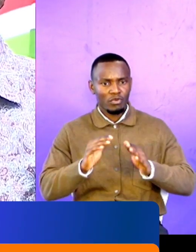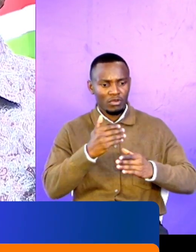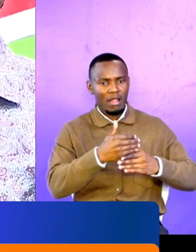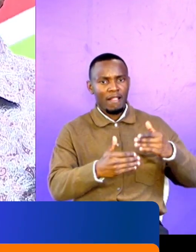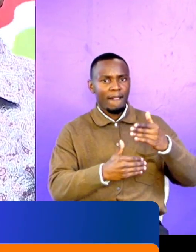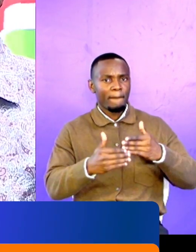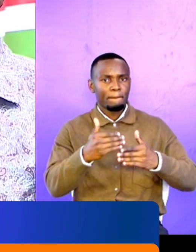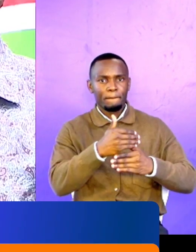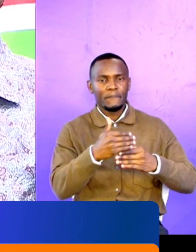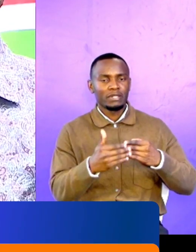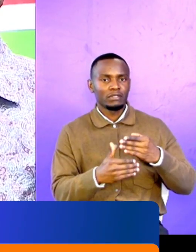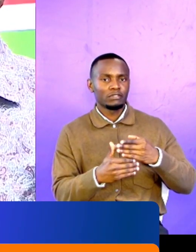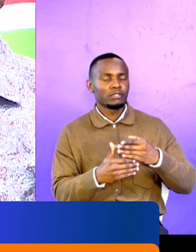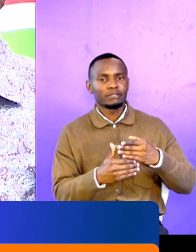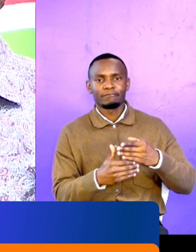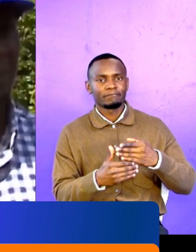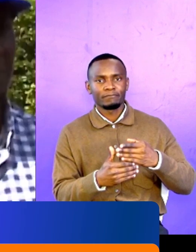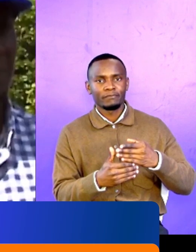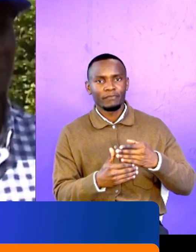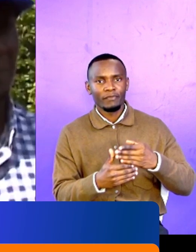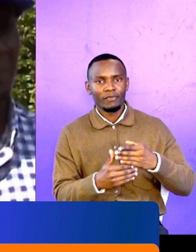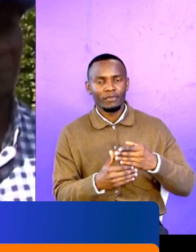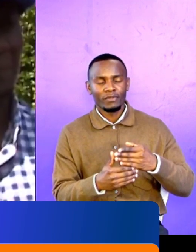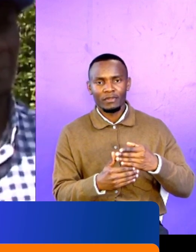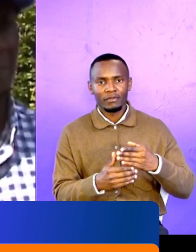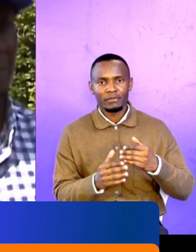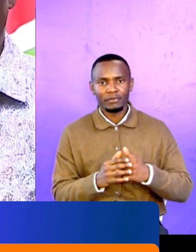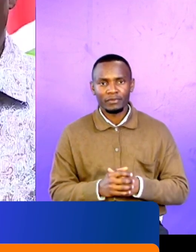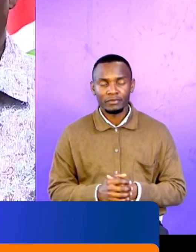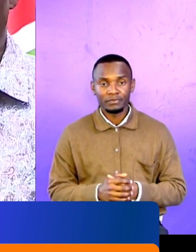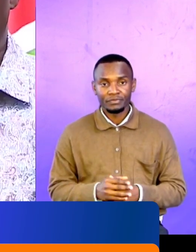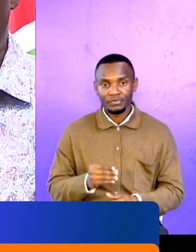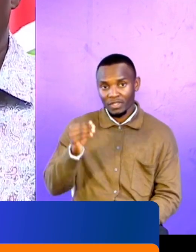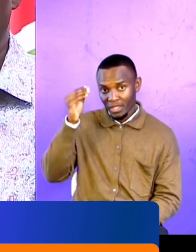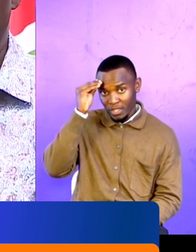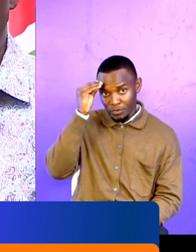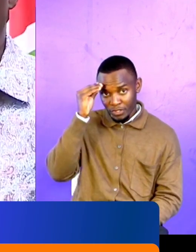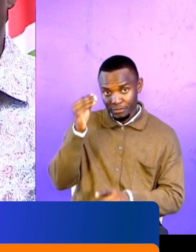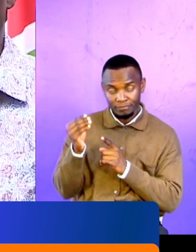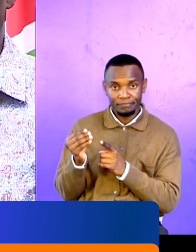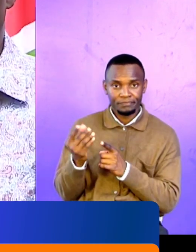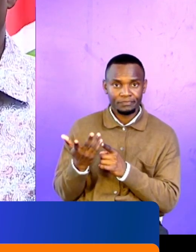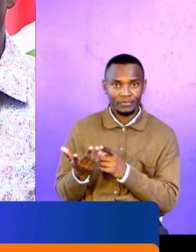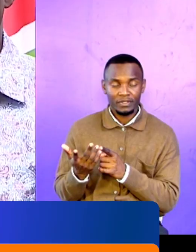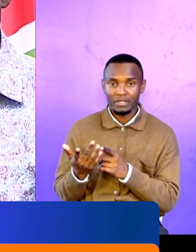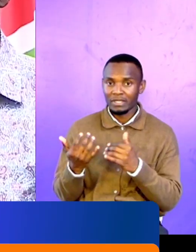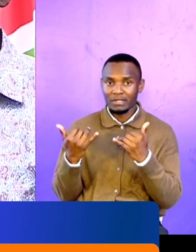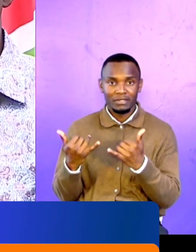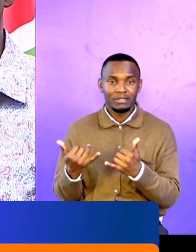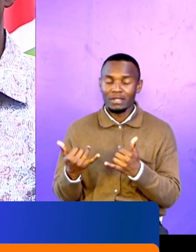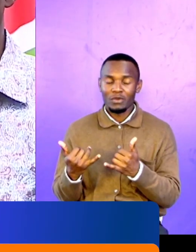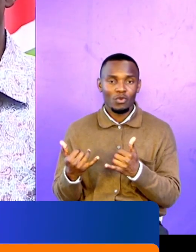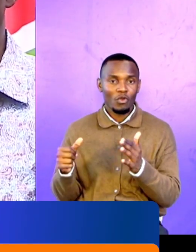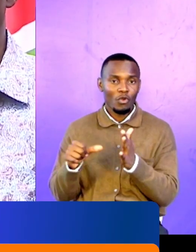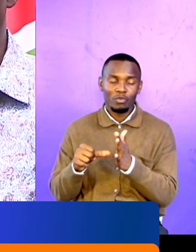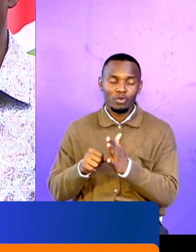modus operandi of this disgraced regime. Education, for example, is in shambles from